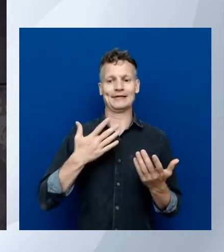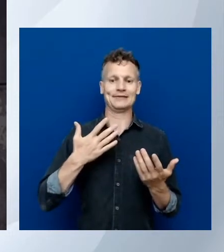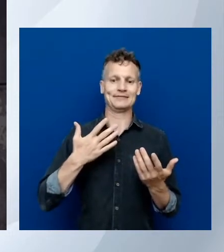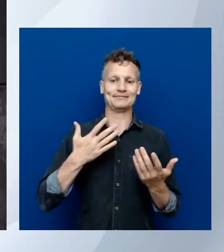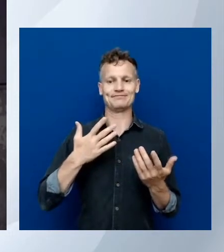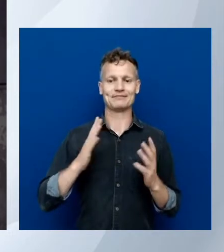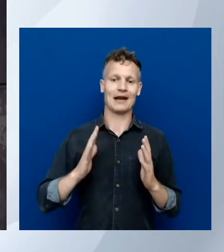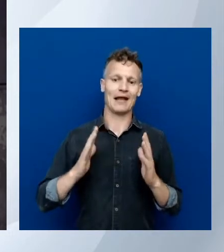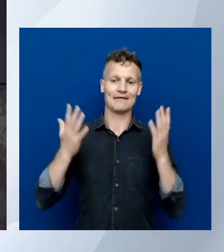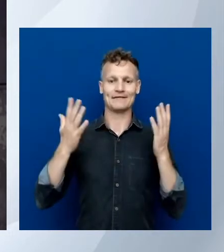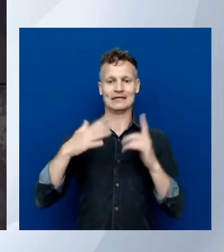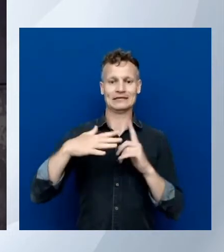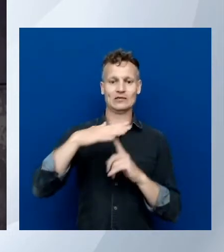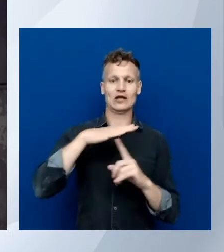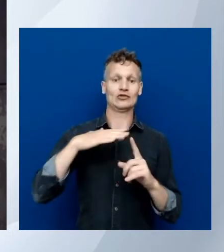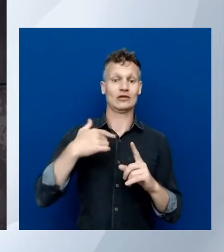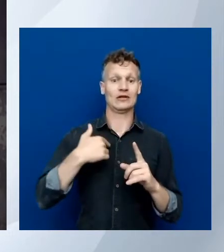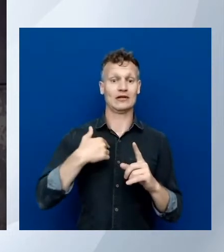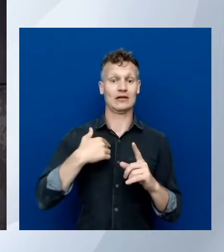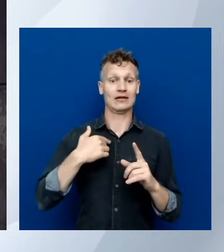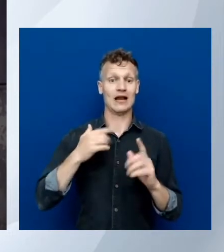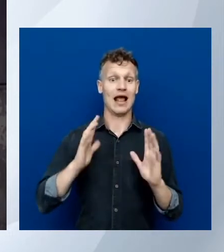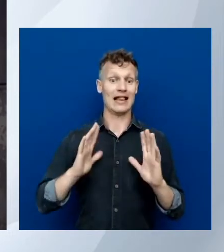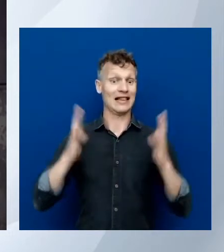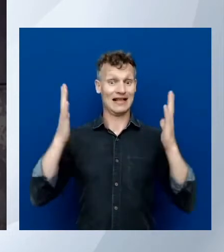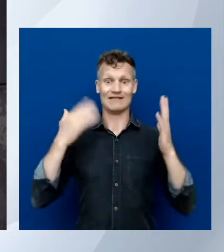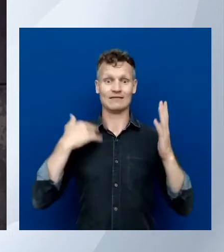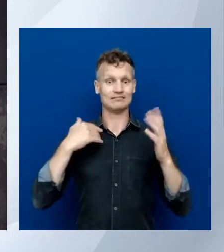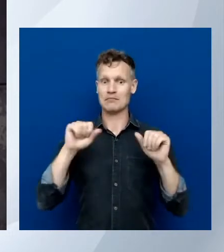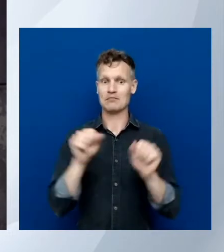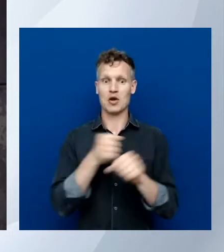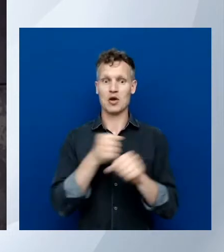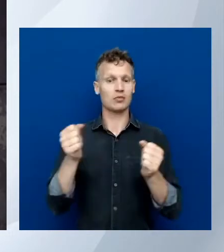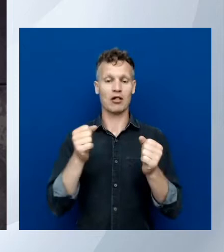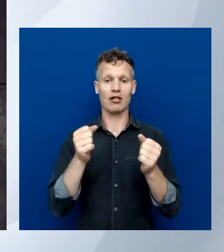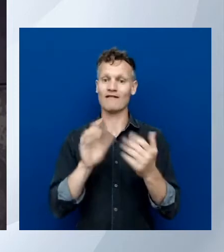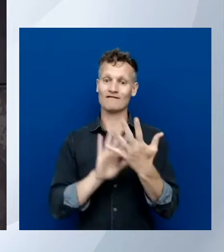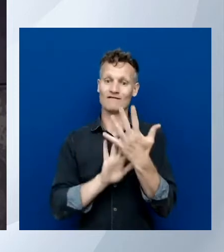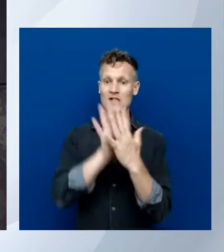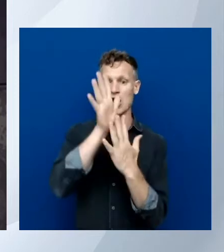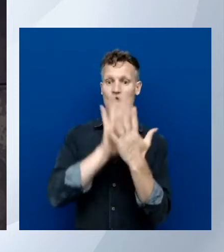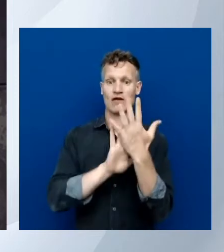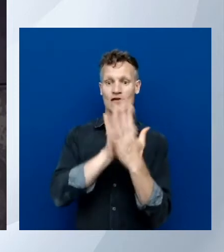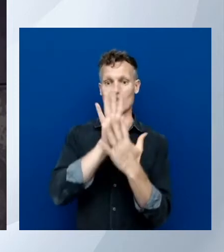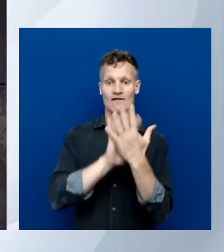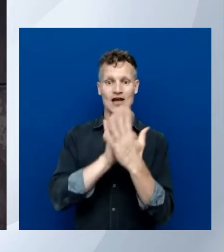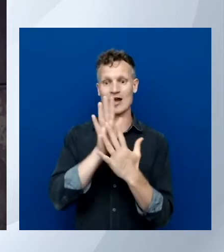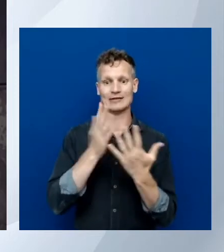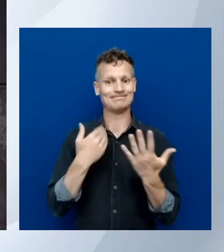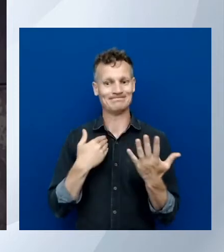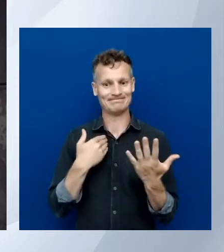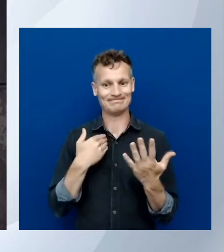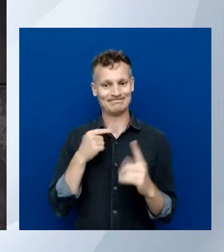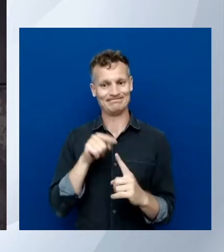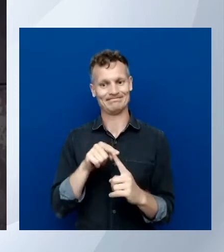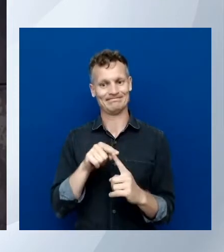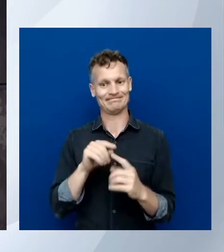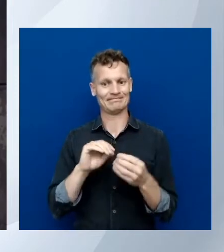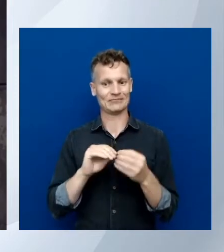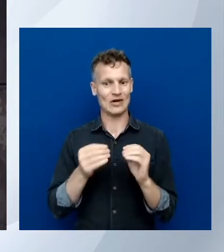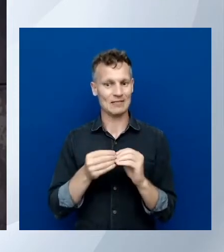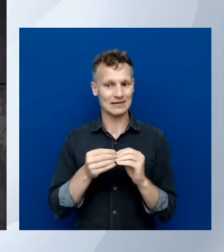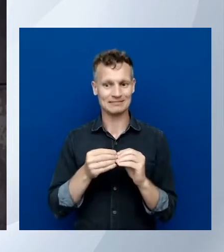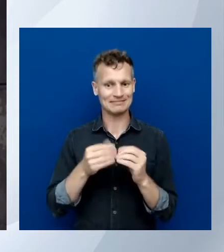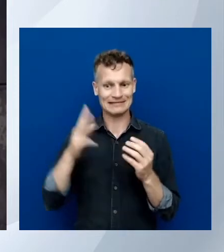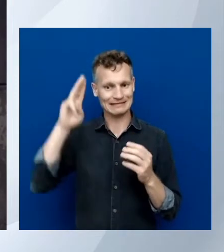where I live, I can't have open fire. Oh. So that's a bit of an issue. But I do give workshops on barbecuing.